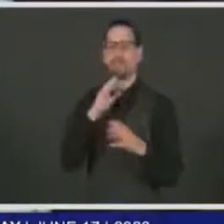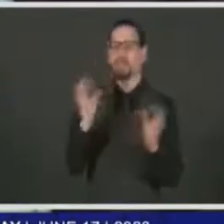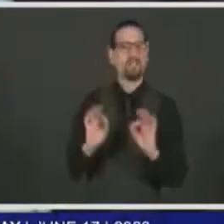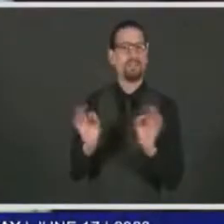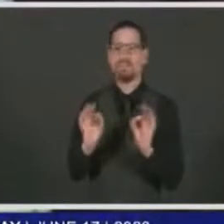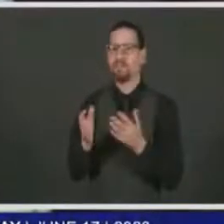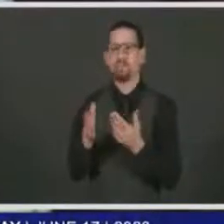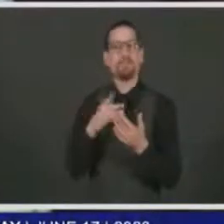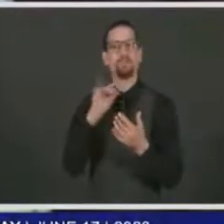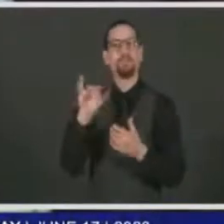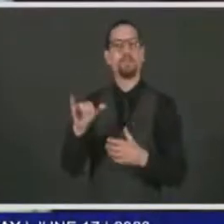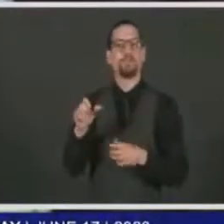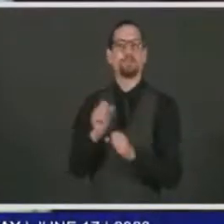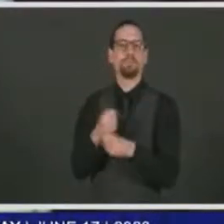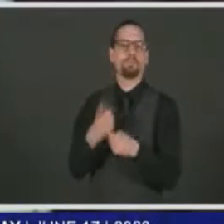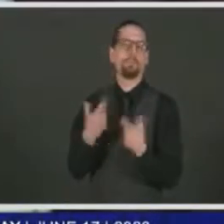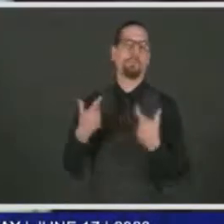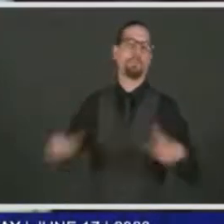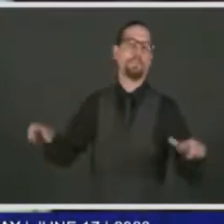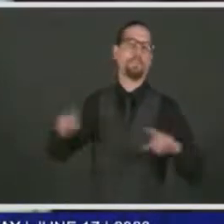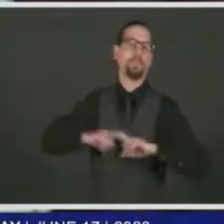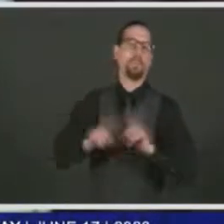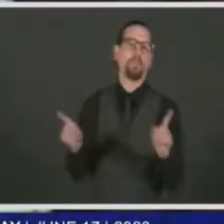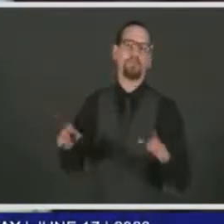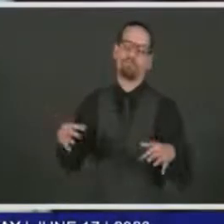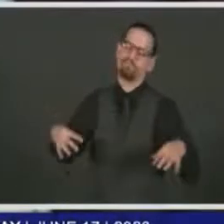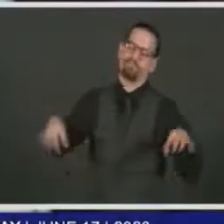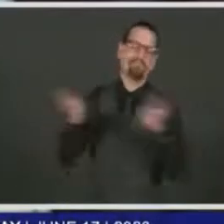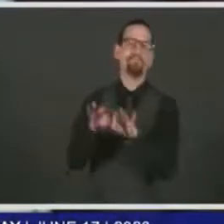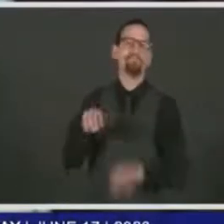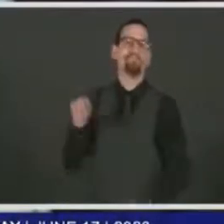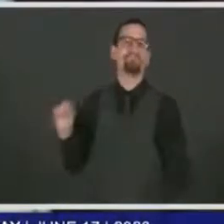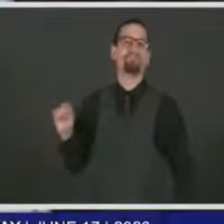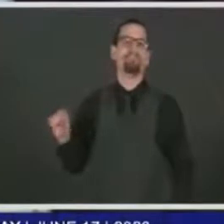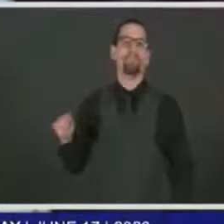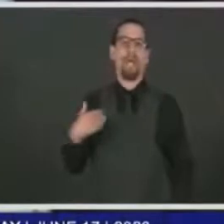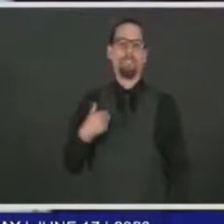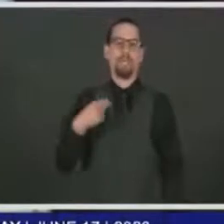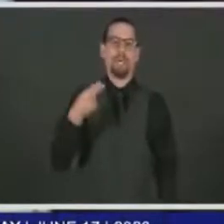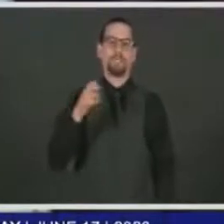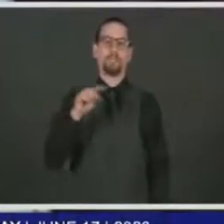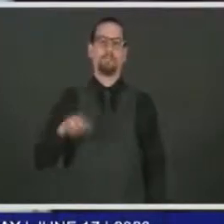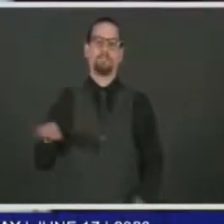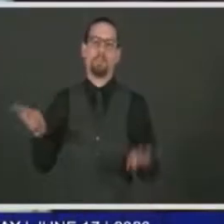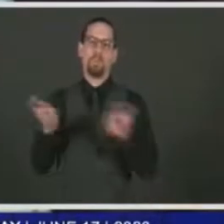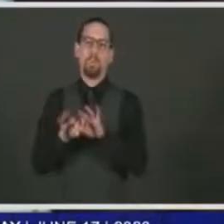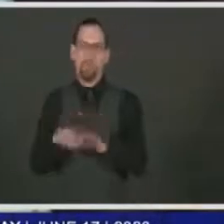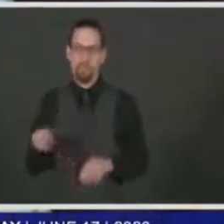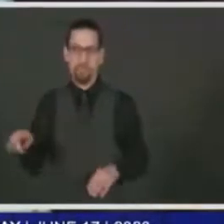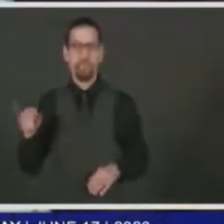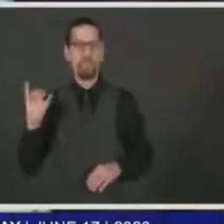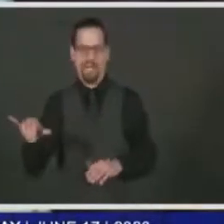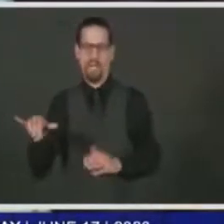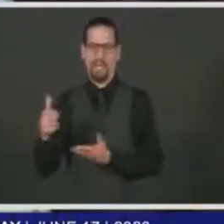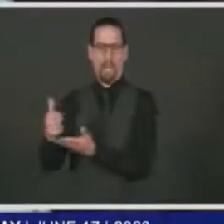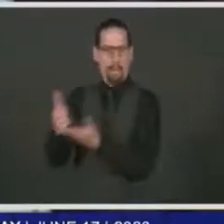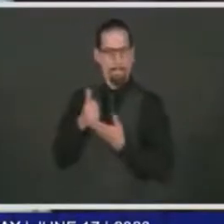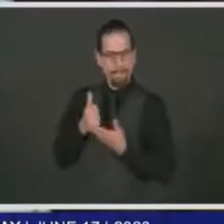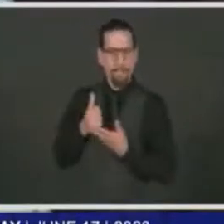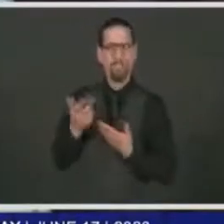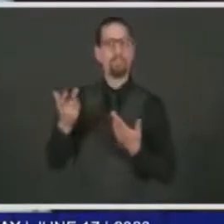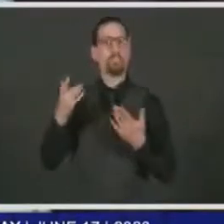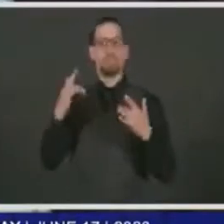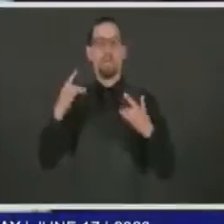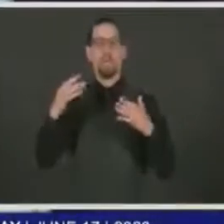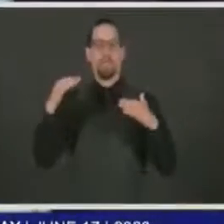front lines. All this work is an exercise in balance. We're constantly balancing the need to